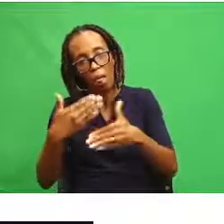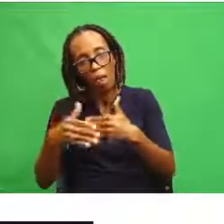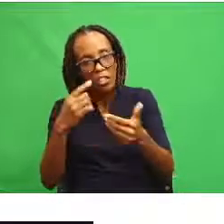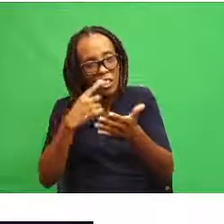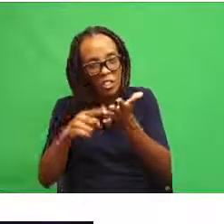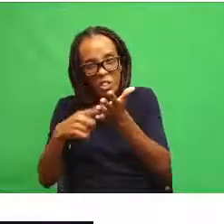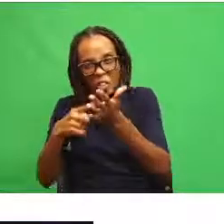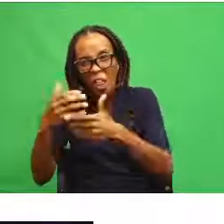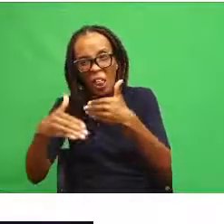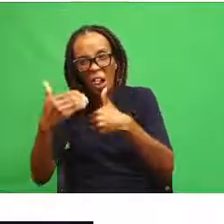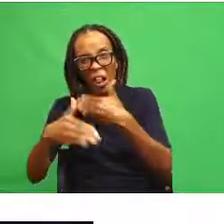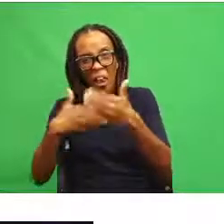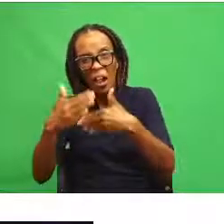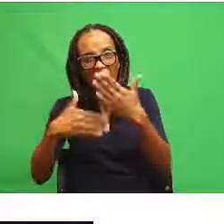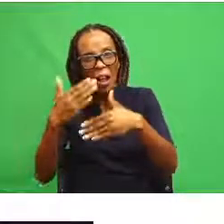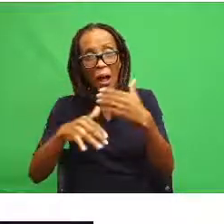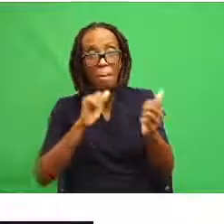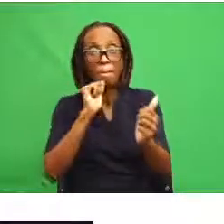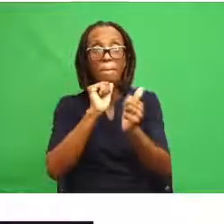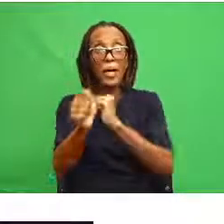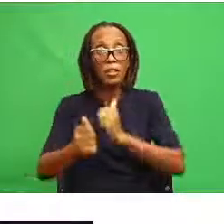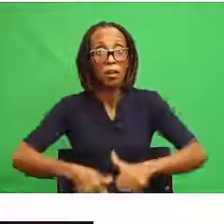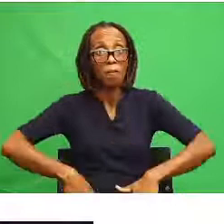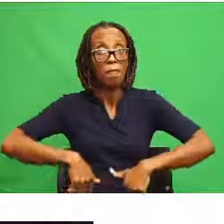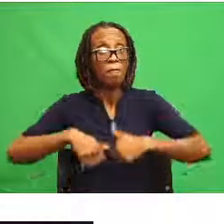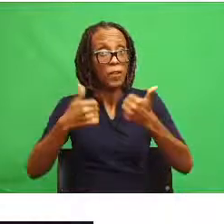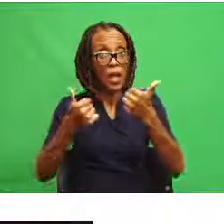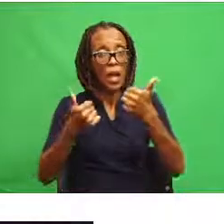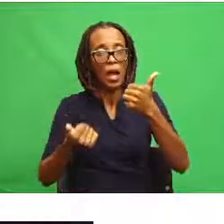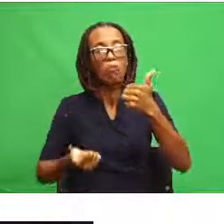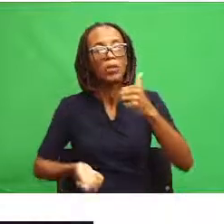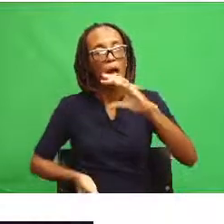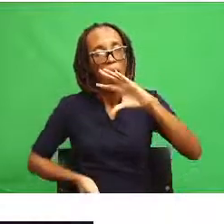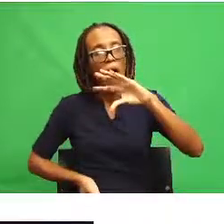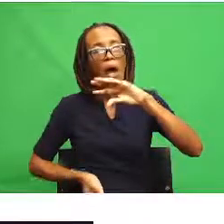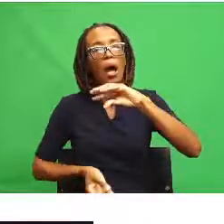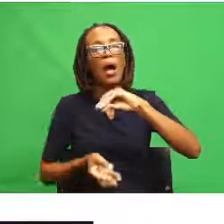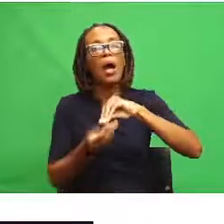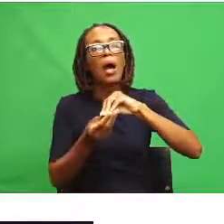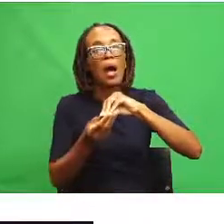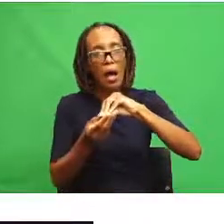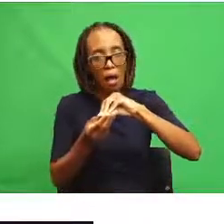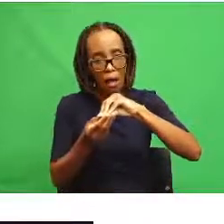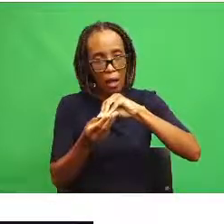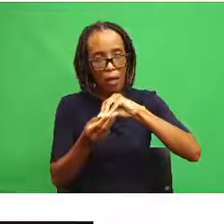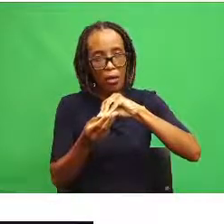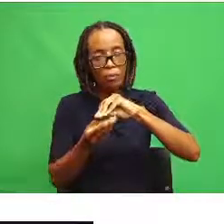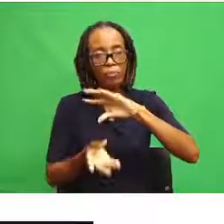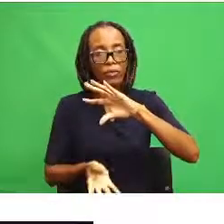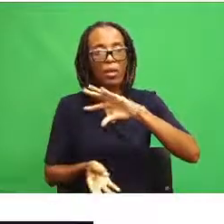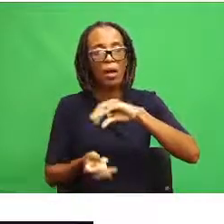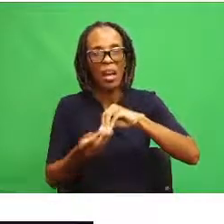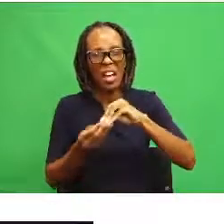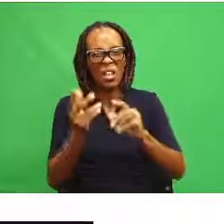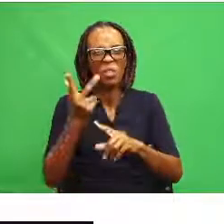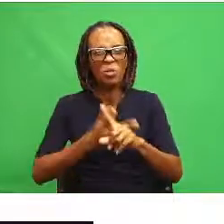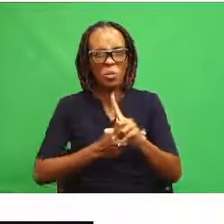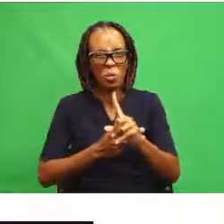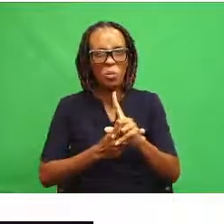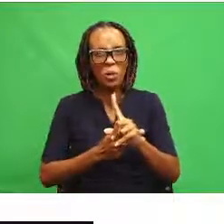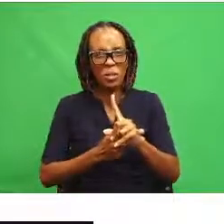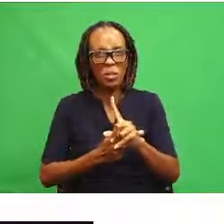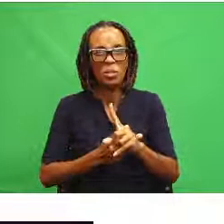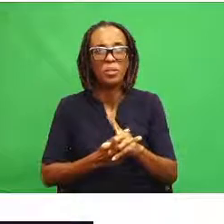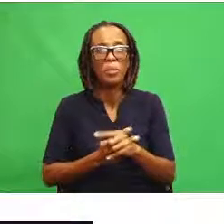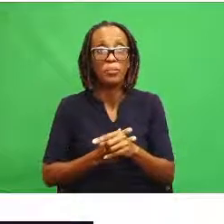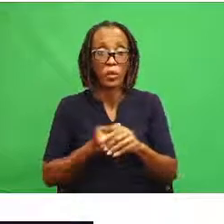investigative. It goes beyond that 3 months. You do not lose. Pension is payable 1 month from date of application, once you meet that criteria.